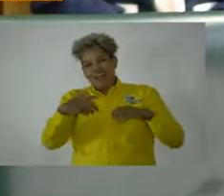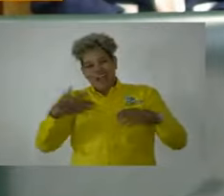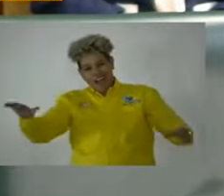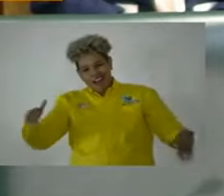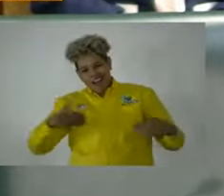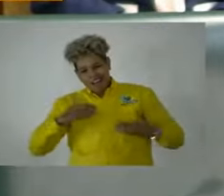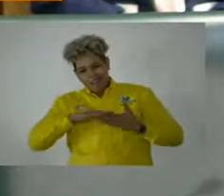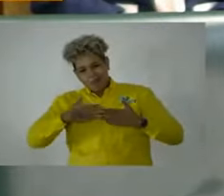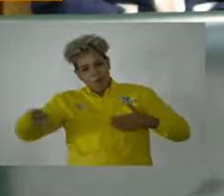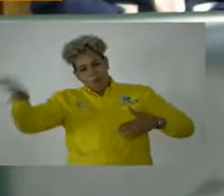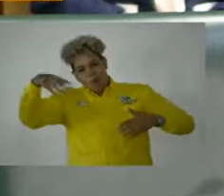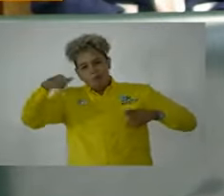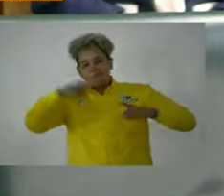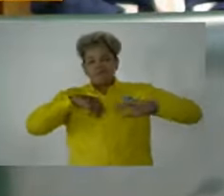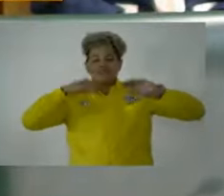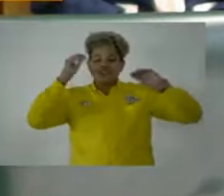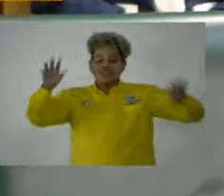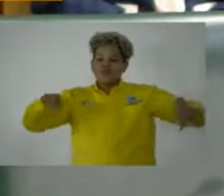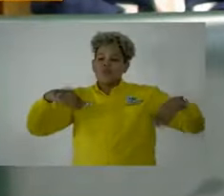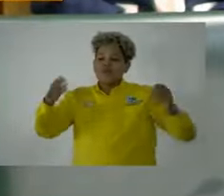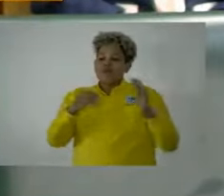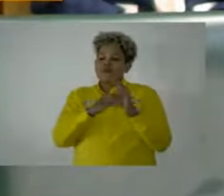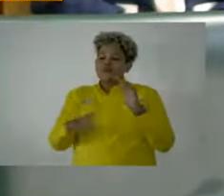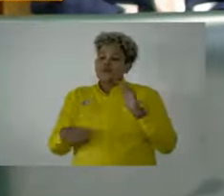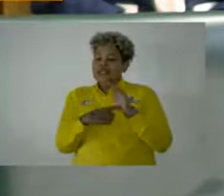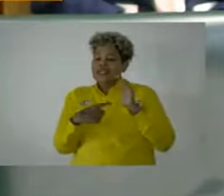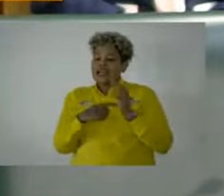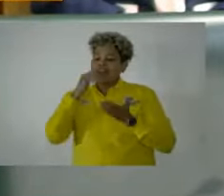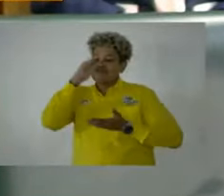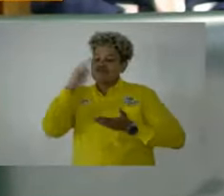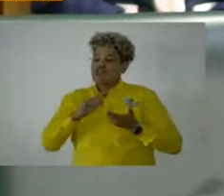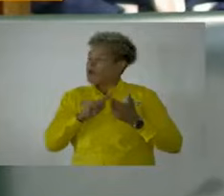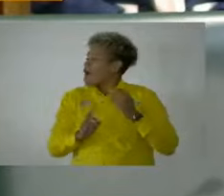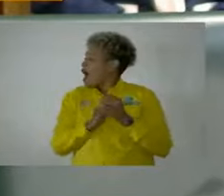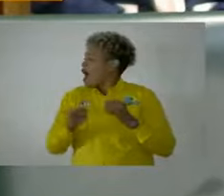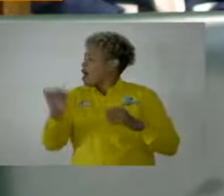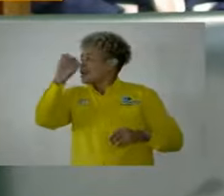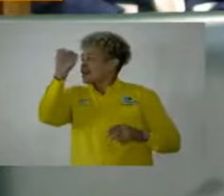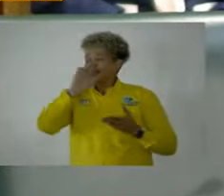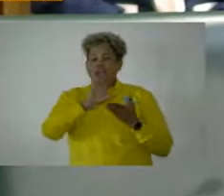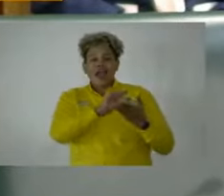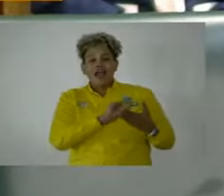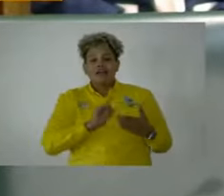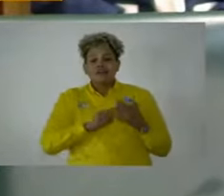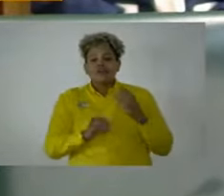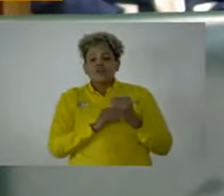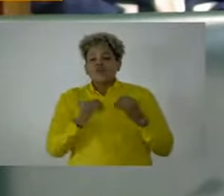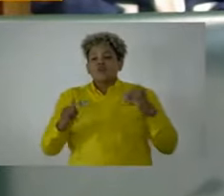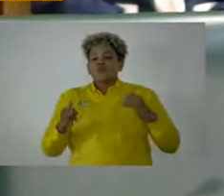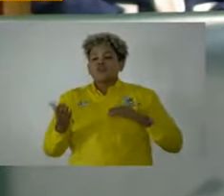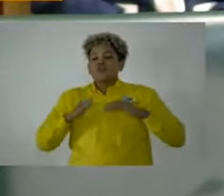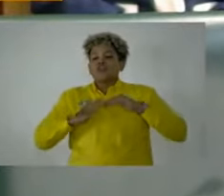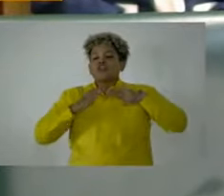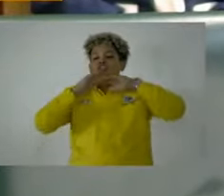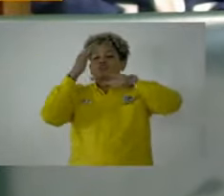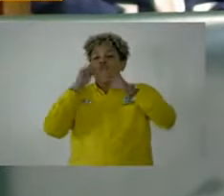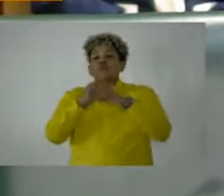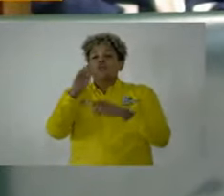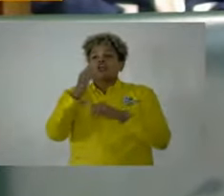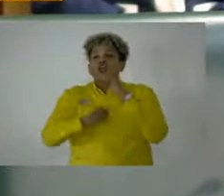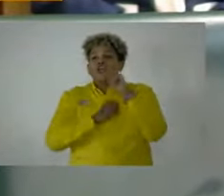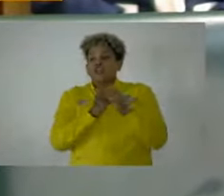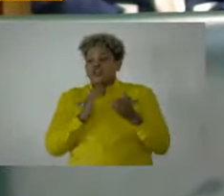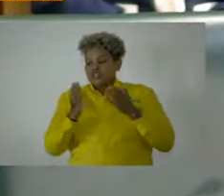For our teachers, we will provide them with student debt reductions and motor vehicle concessions, which increase with their years